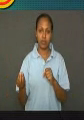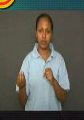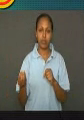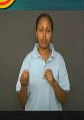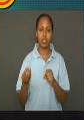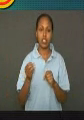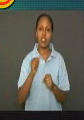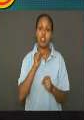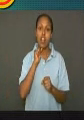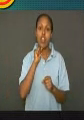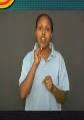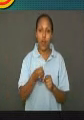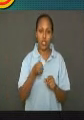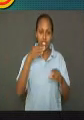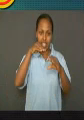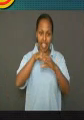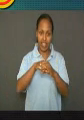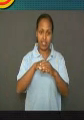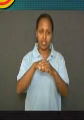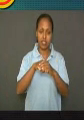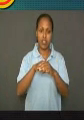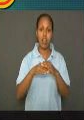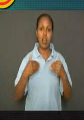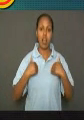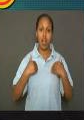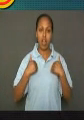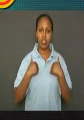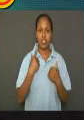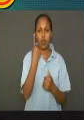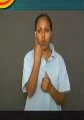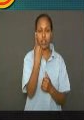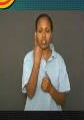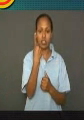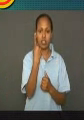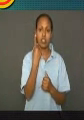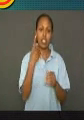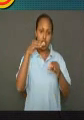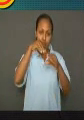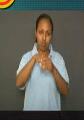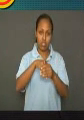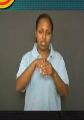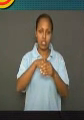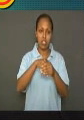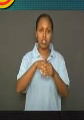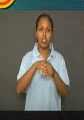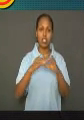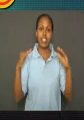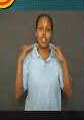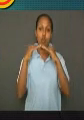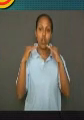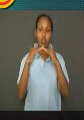A NOT gate has just one input to